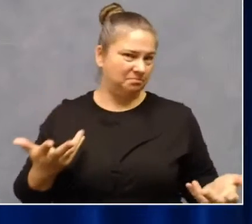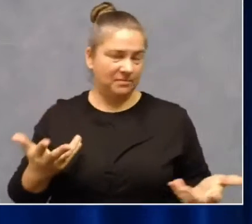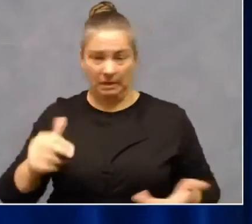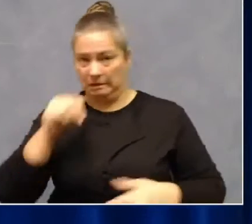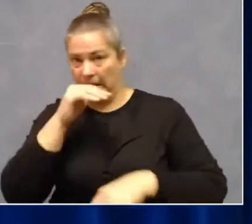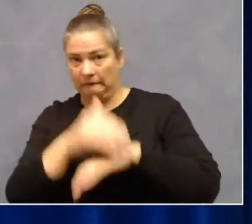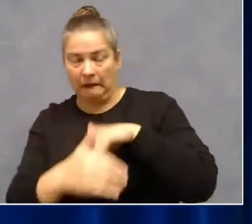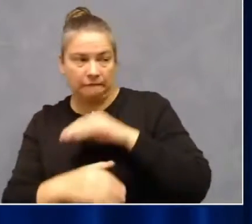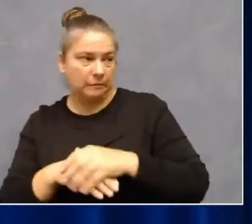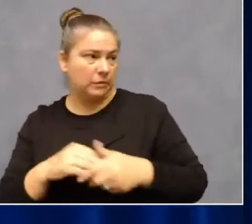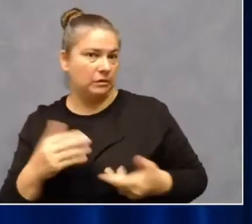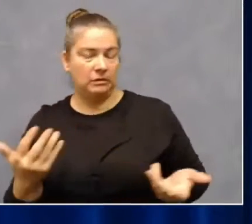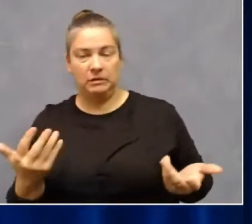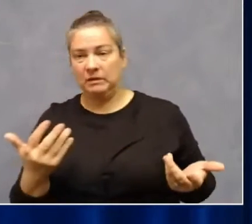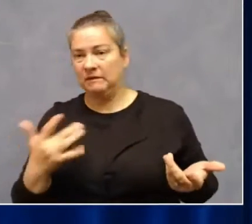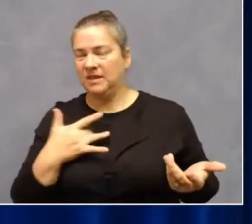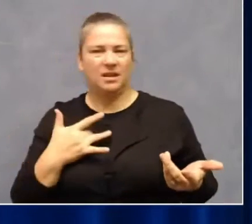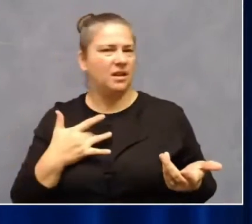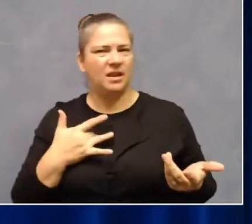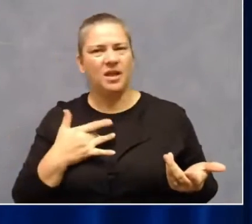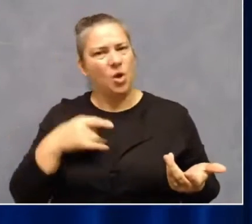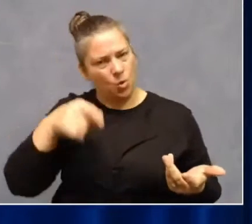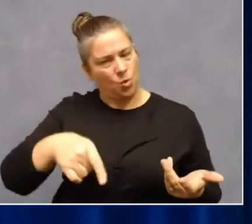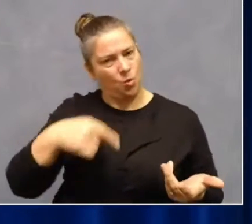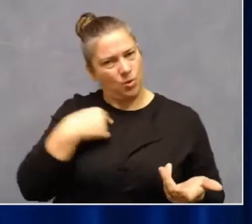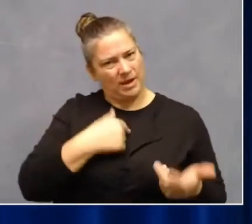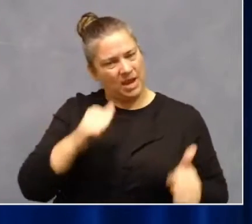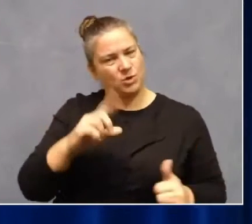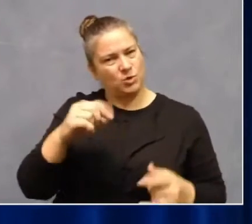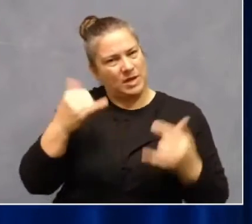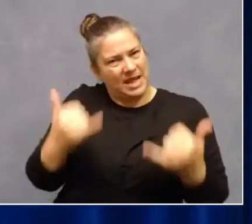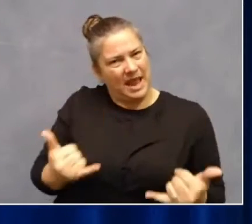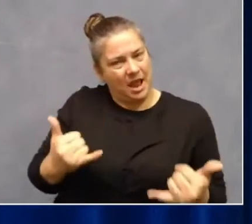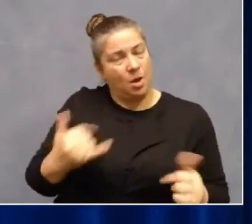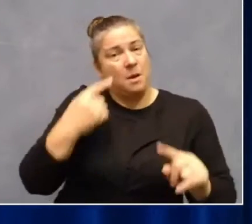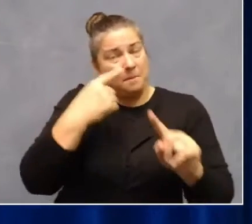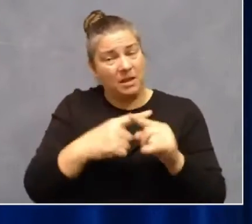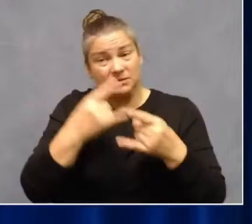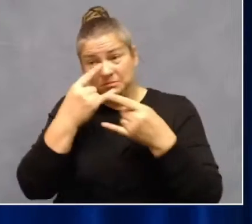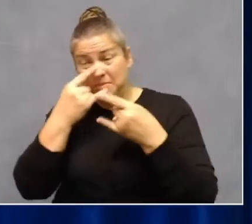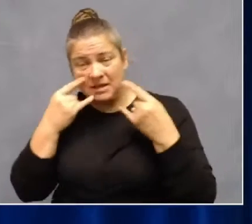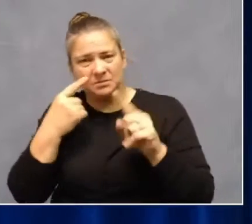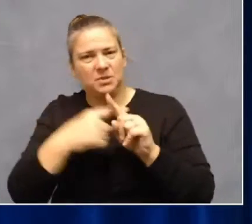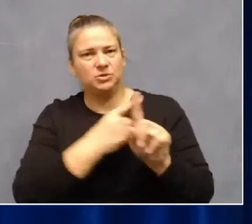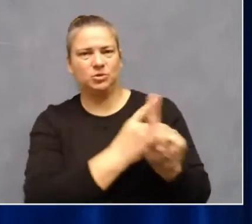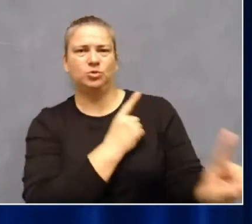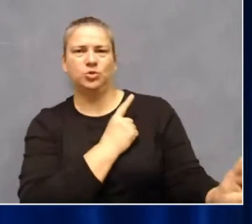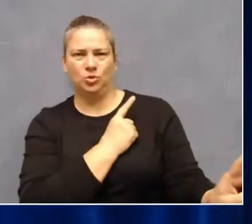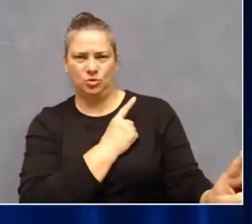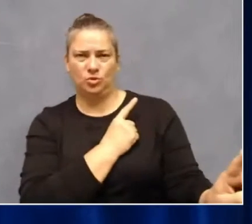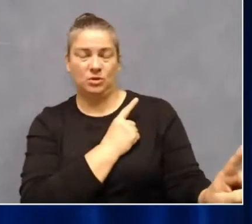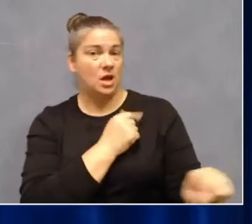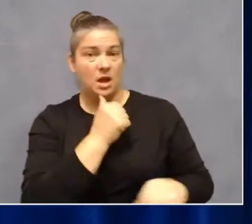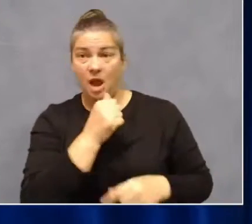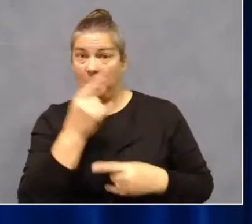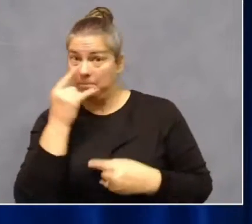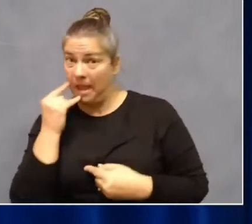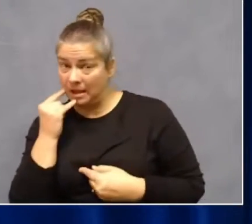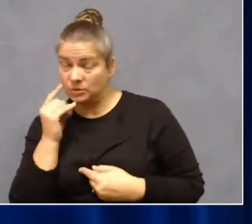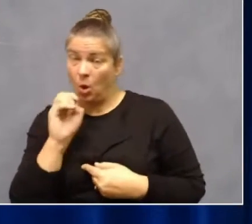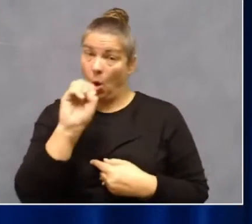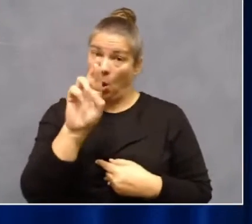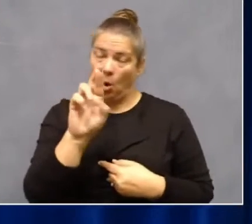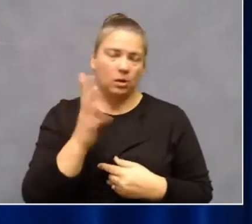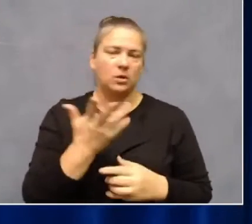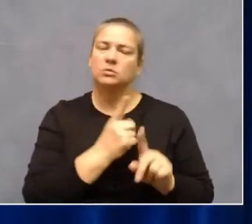sometimes feels. This is what we can do along with distancing, and it's both. It's not one or the other. It's 6 feet plus a mask. This is how we